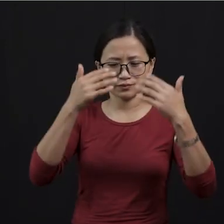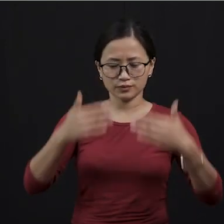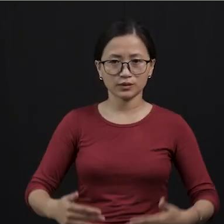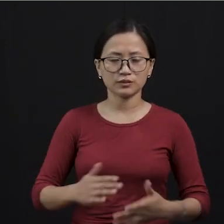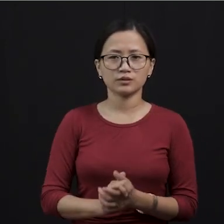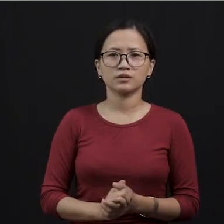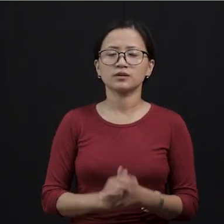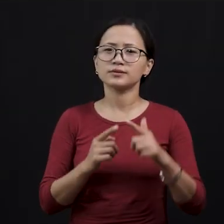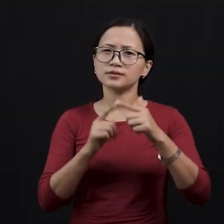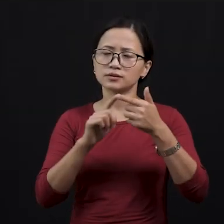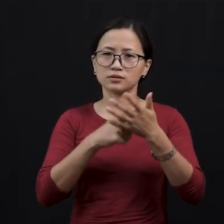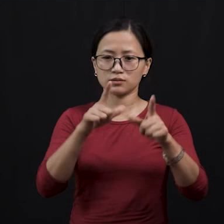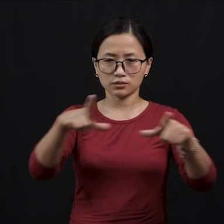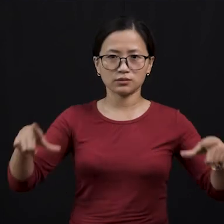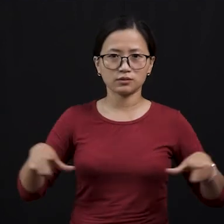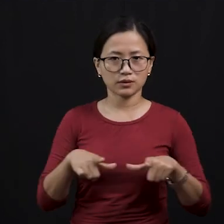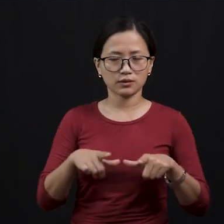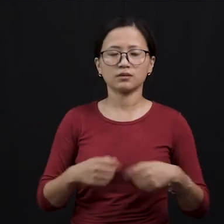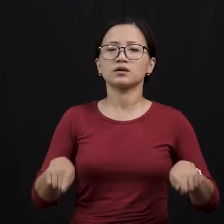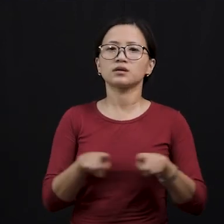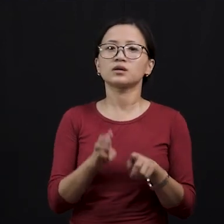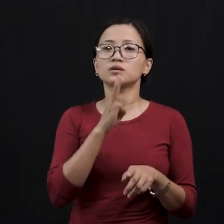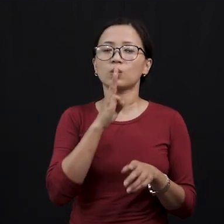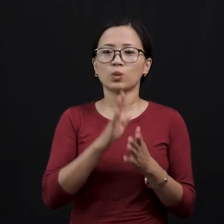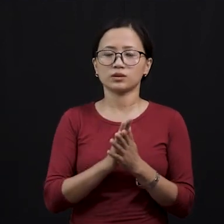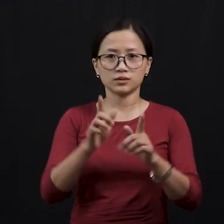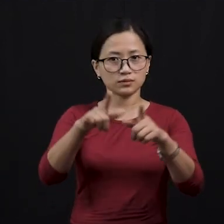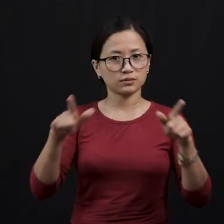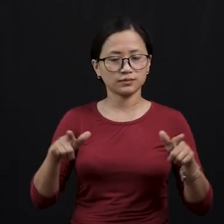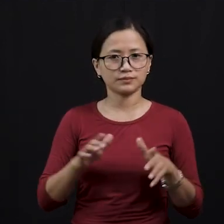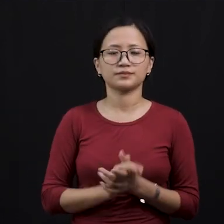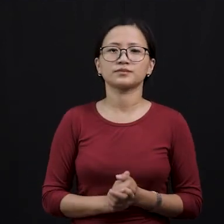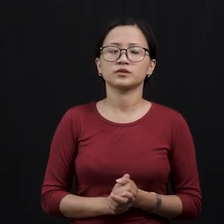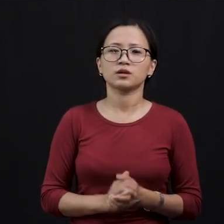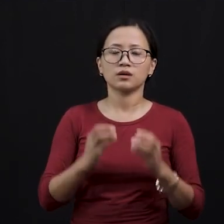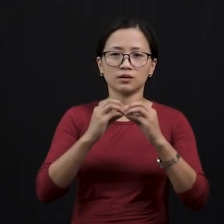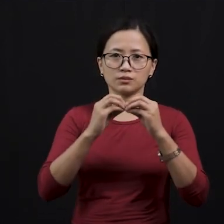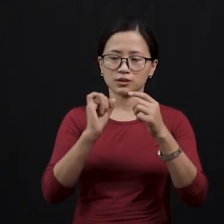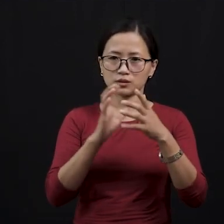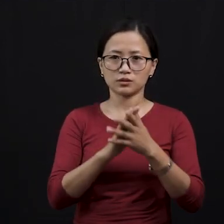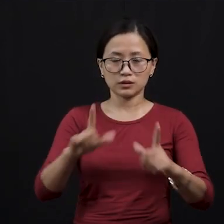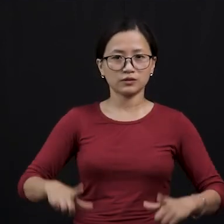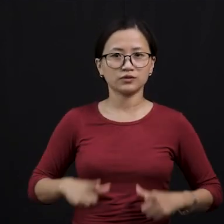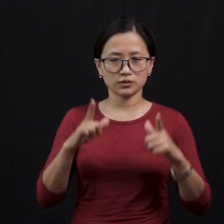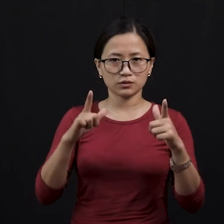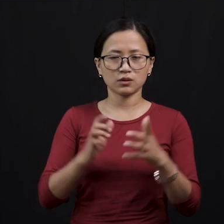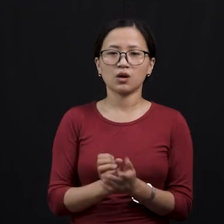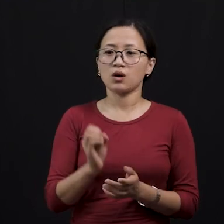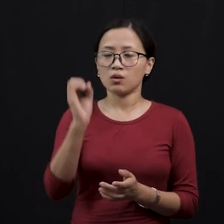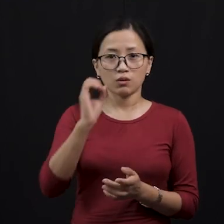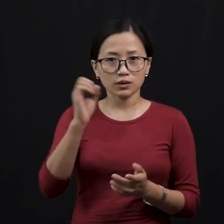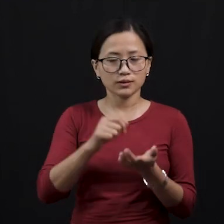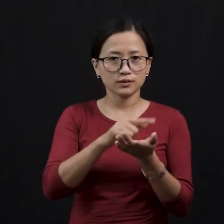that is terrestrial and aquatic habitat, the biotic components, the abiotic components,